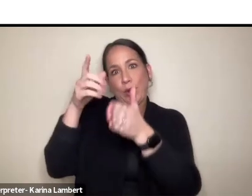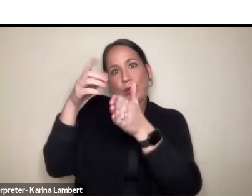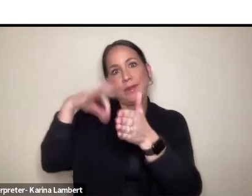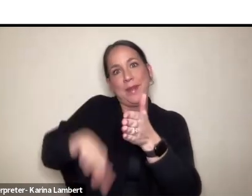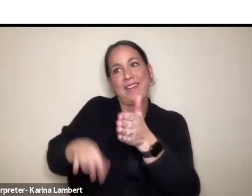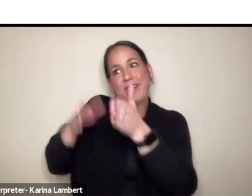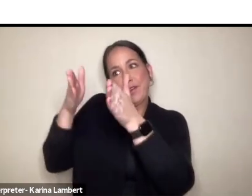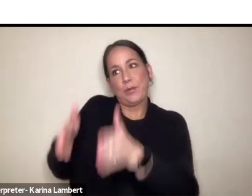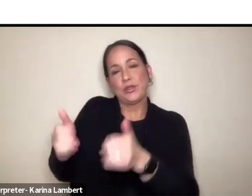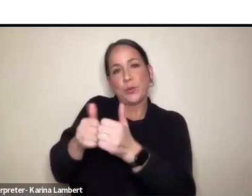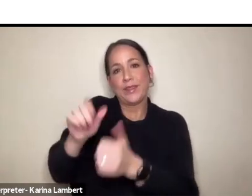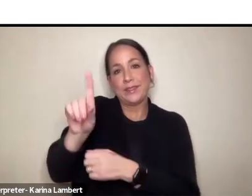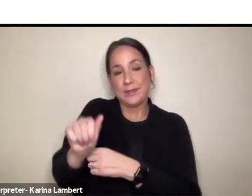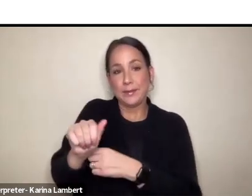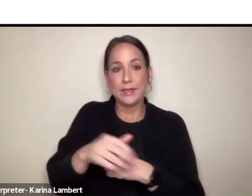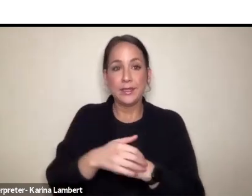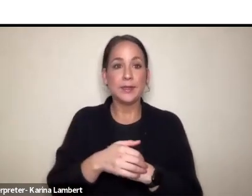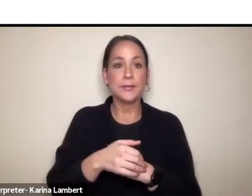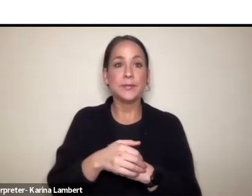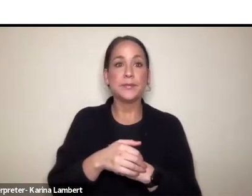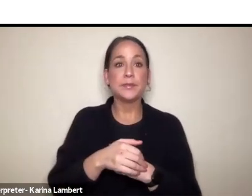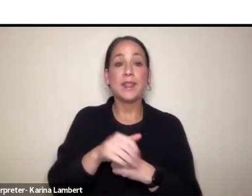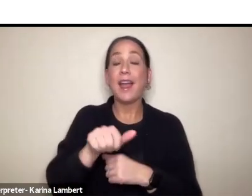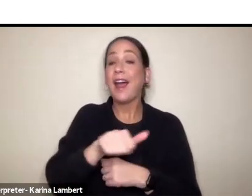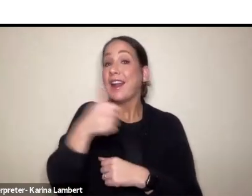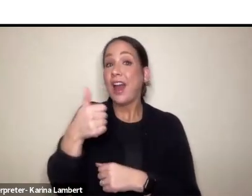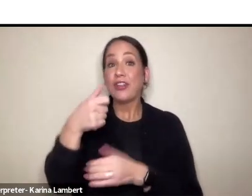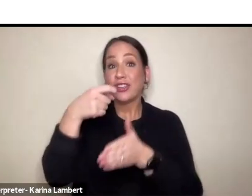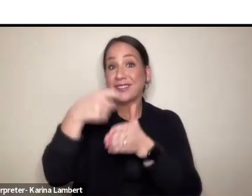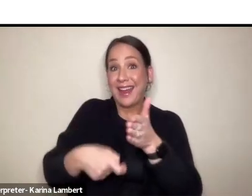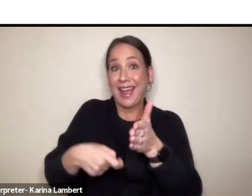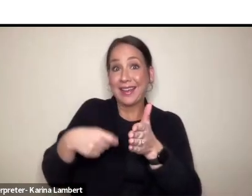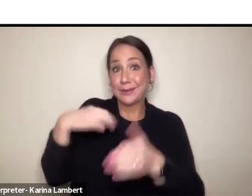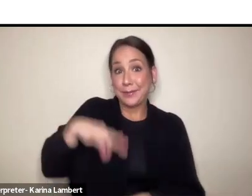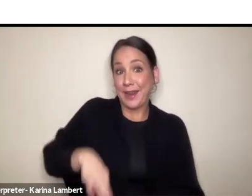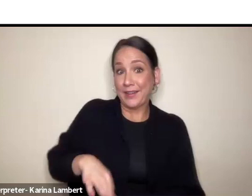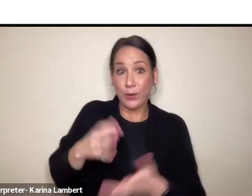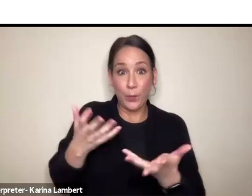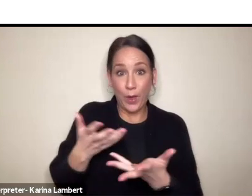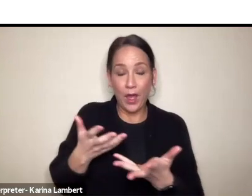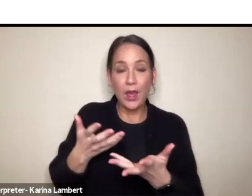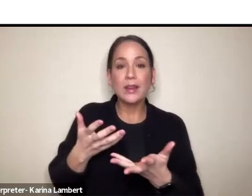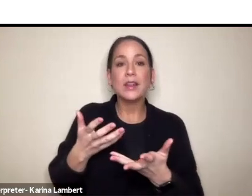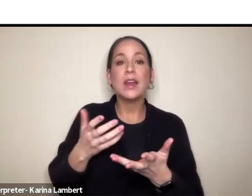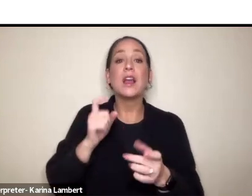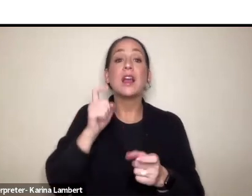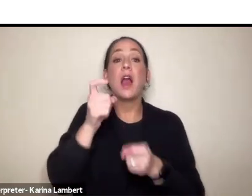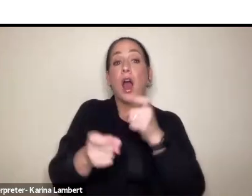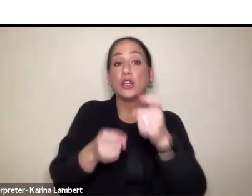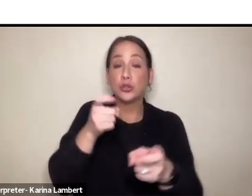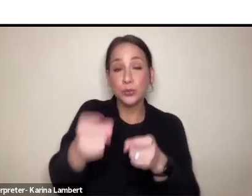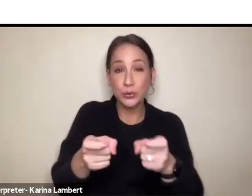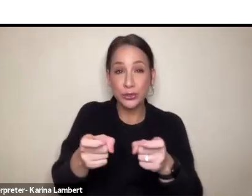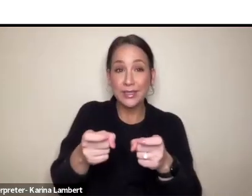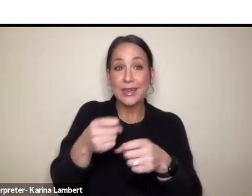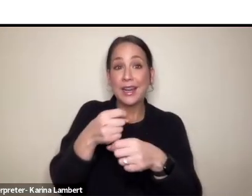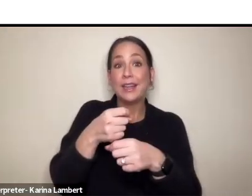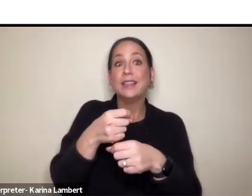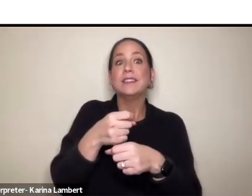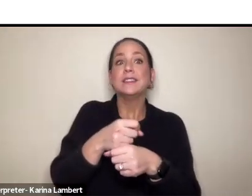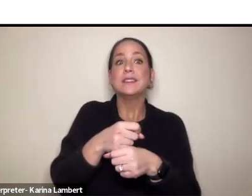Also, another benefit, another tax-advantaged benefit would be contributions that are made to a Maryland ABLE